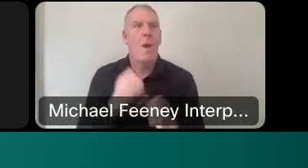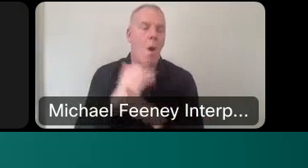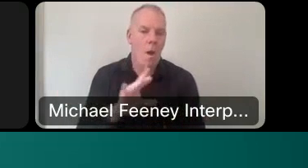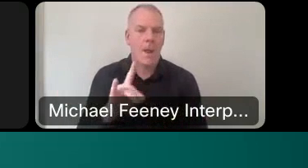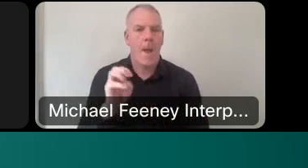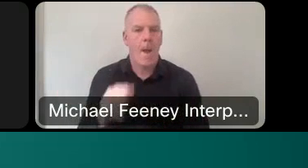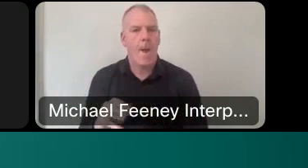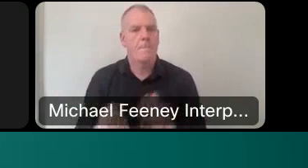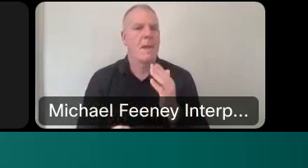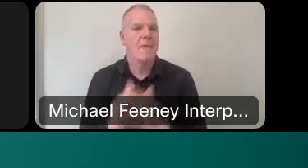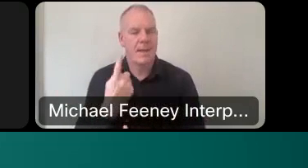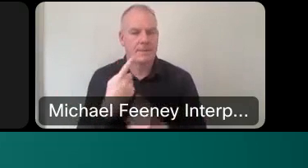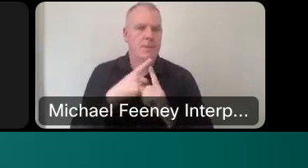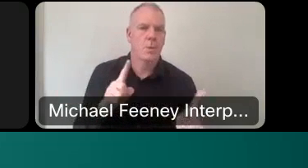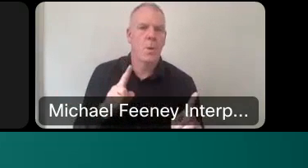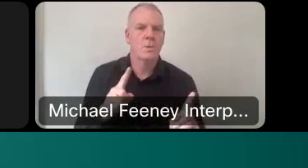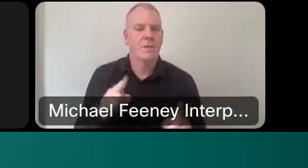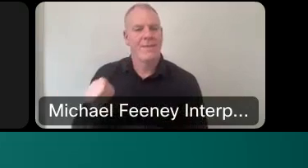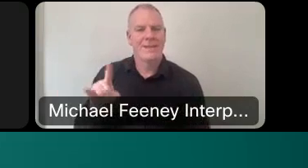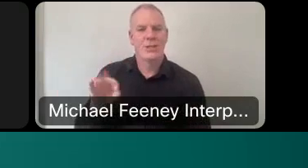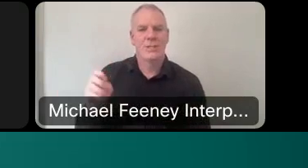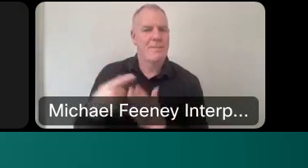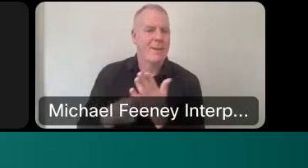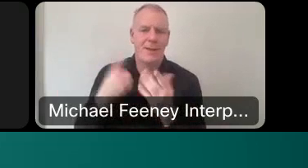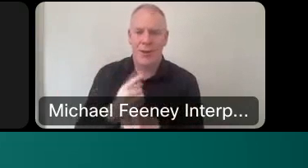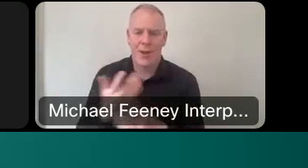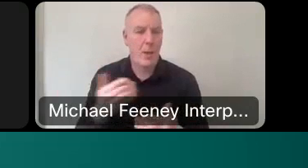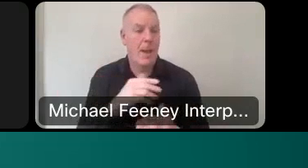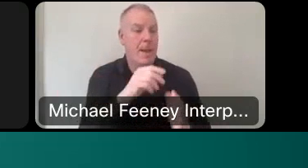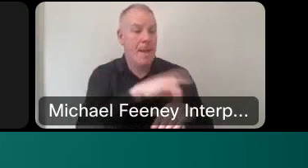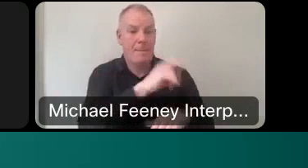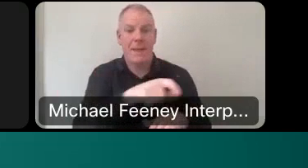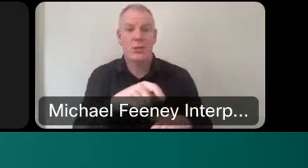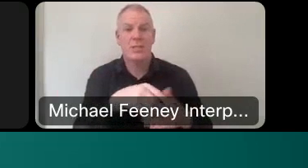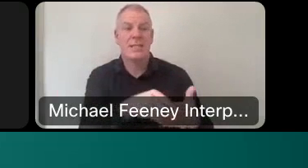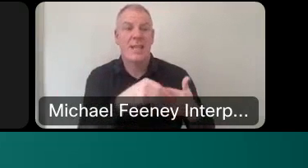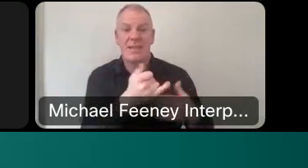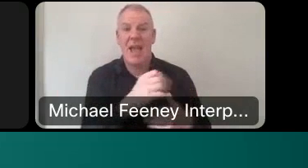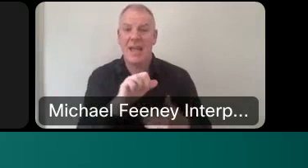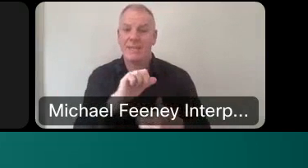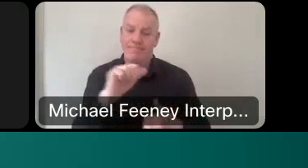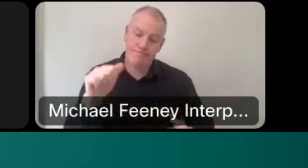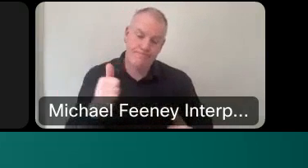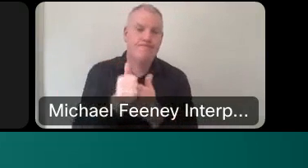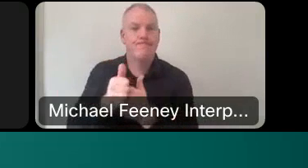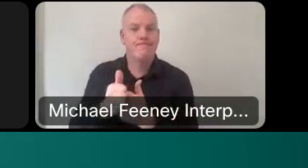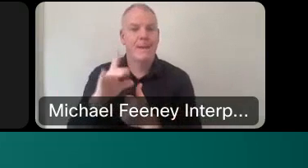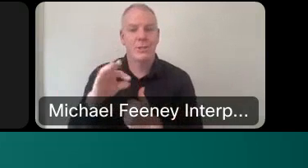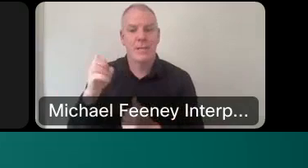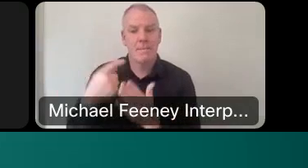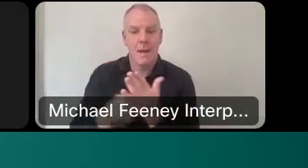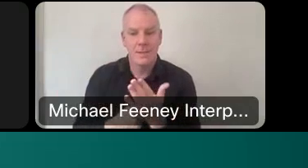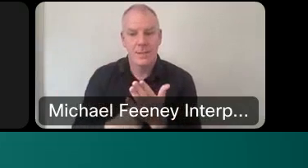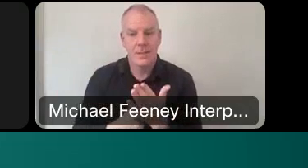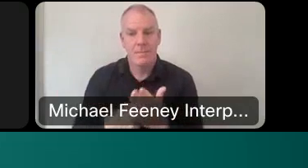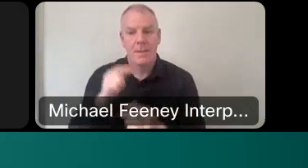And really, I mean, the essence is that this Patient Safety Act is building on our current HSE policy. But this